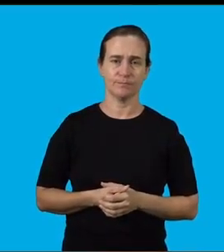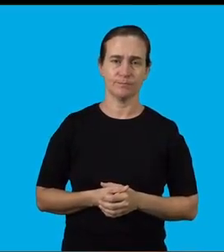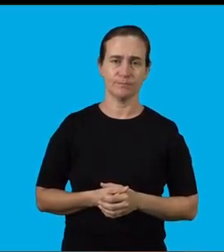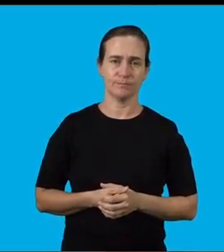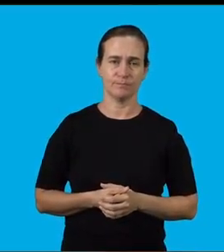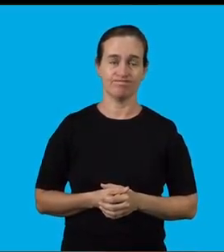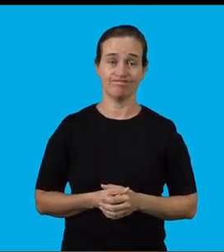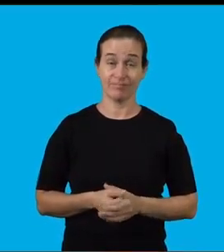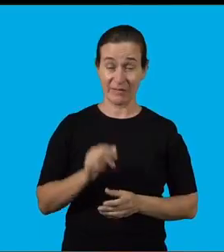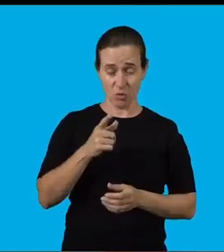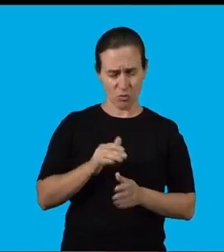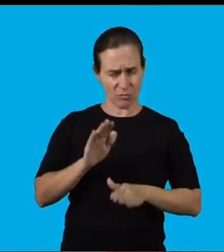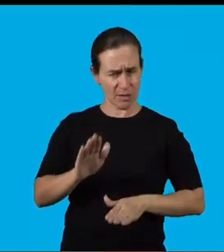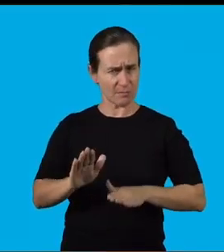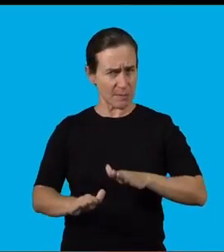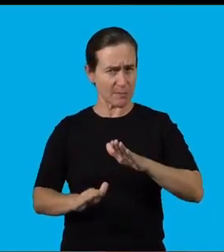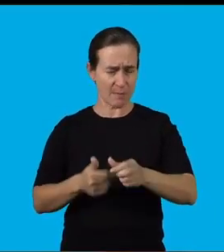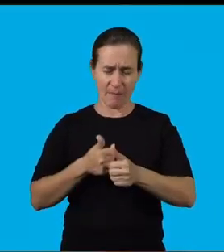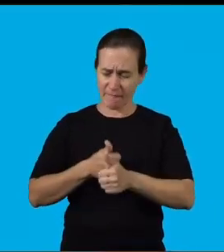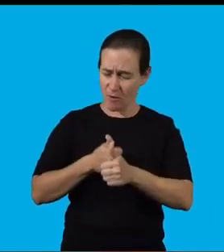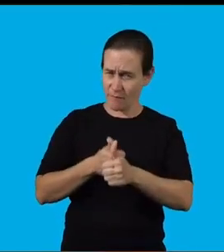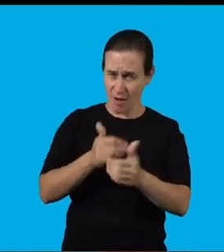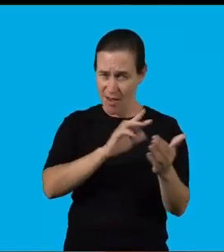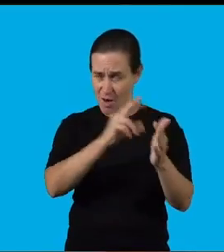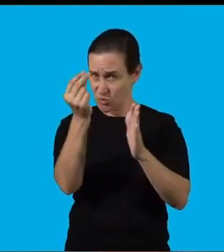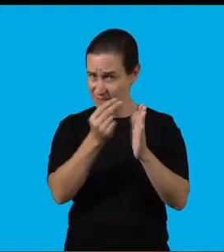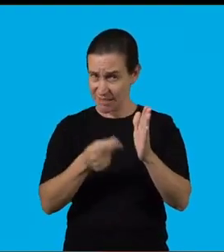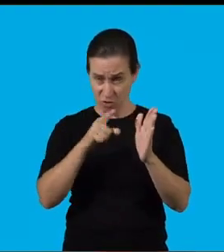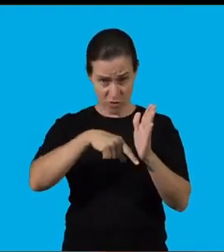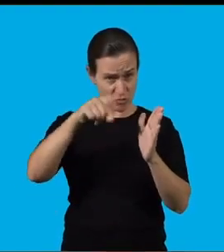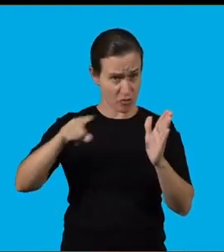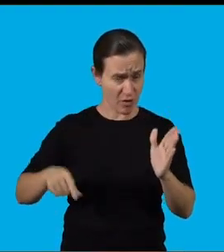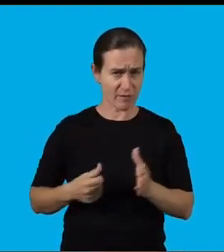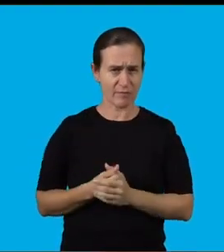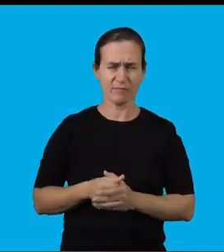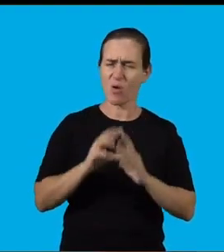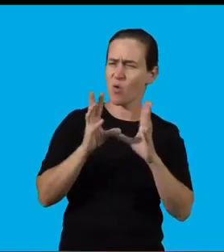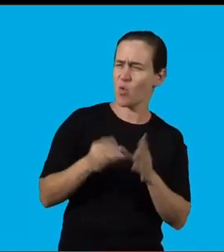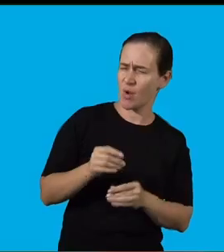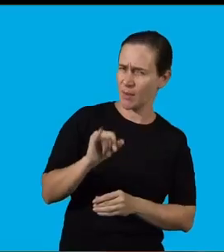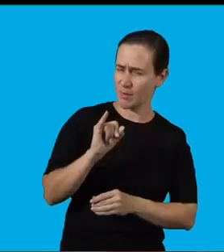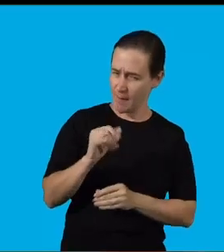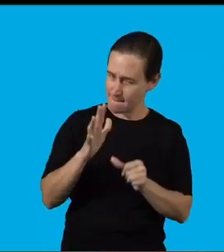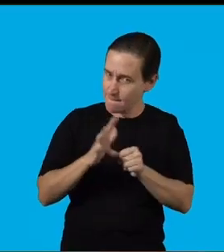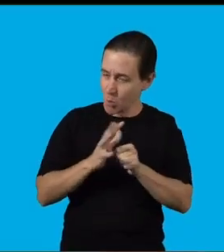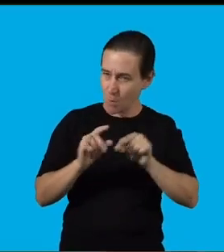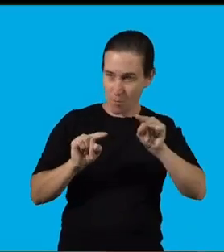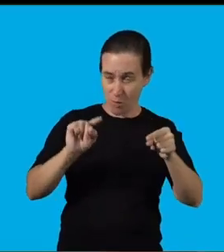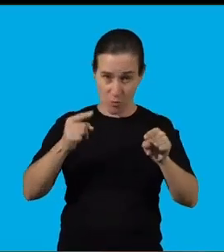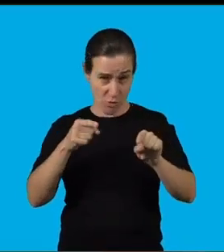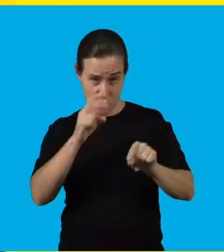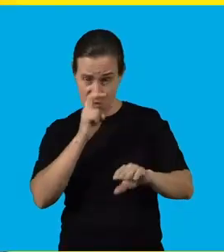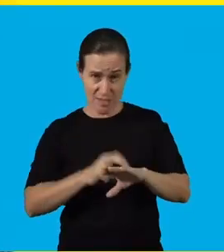And really, if you follow your steps for sketching your cubic function, so if you look for all your critical points that you need